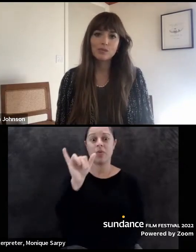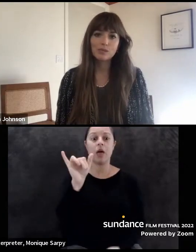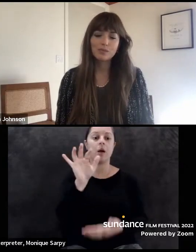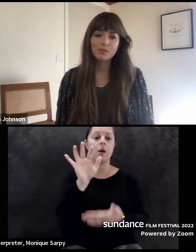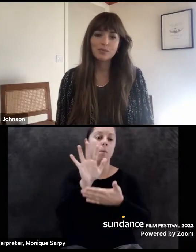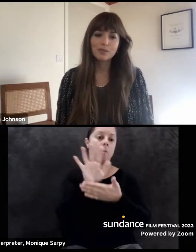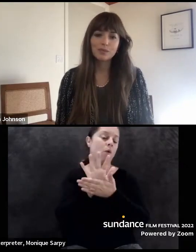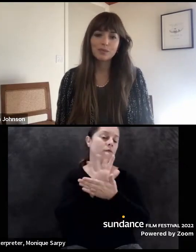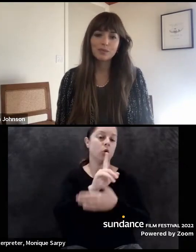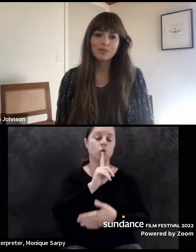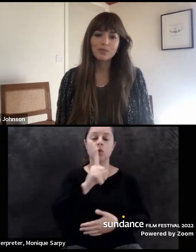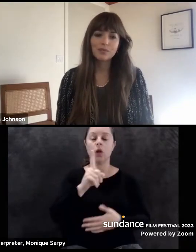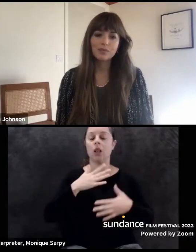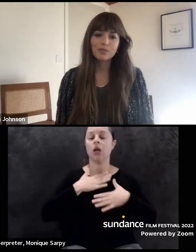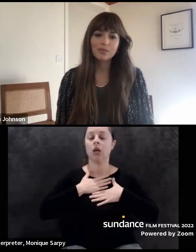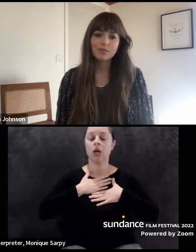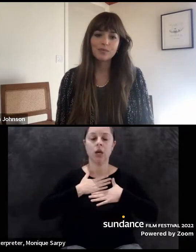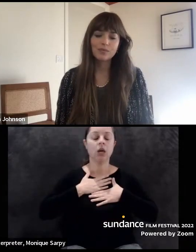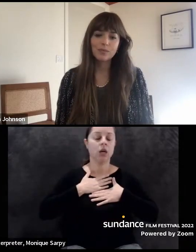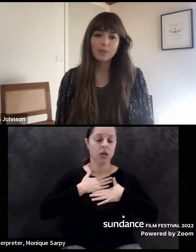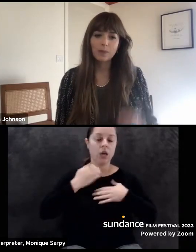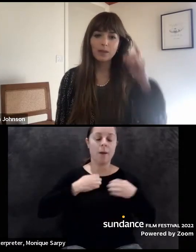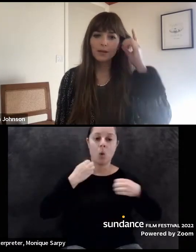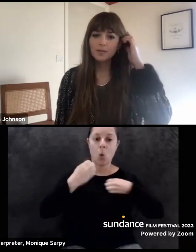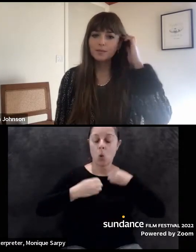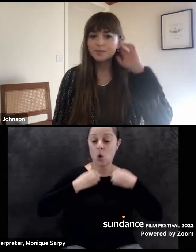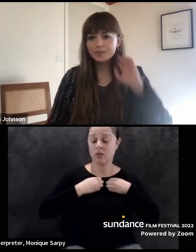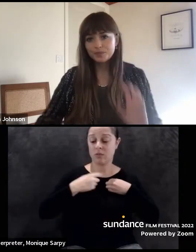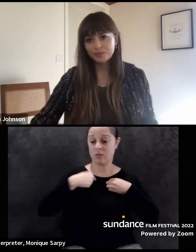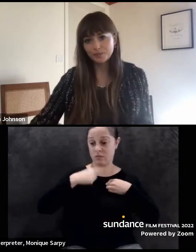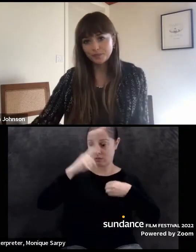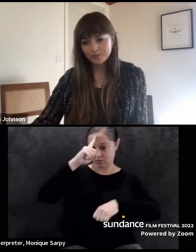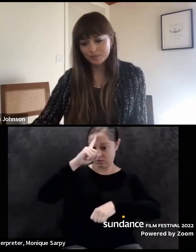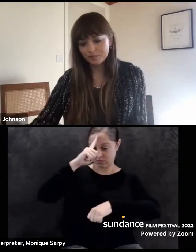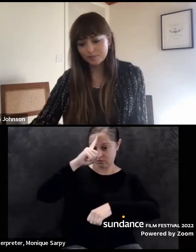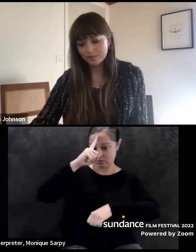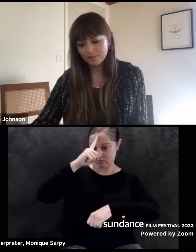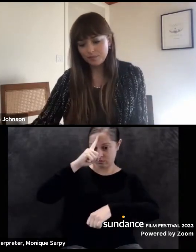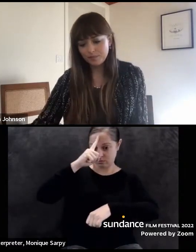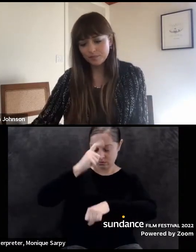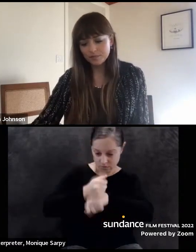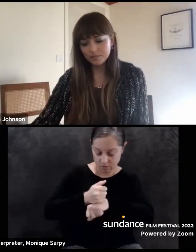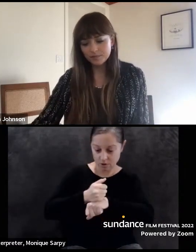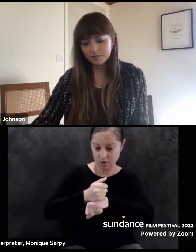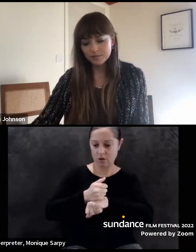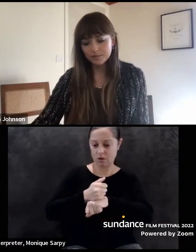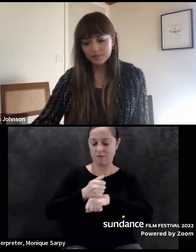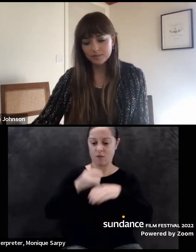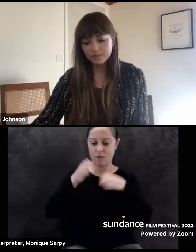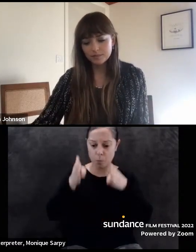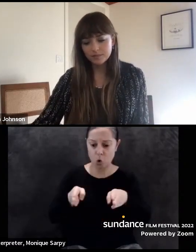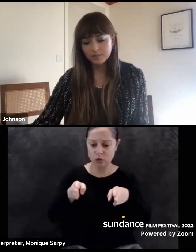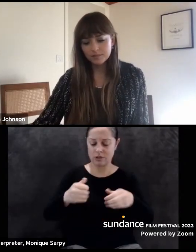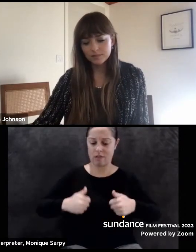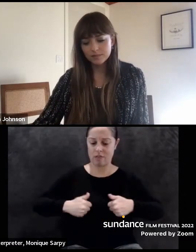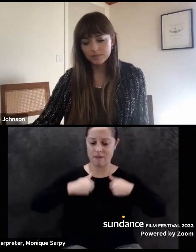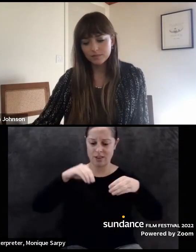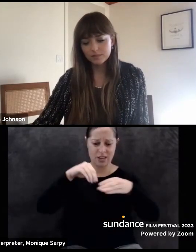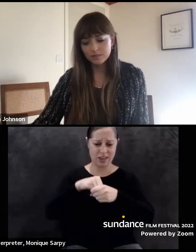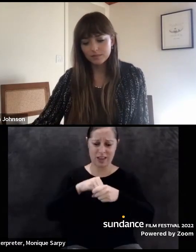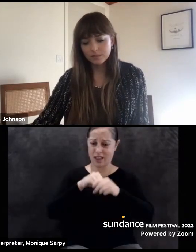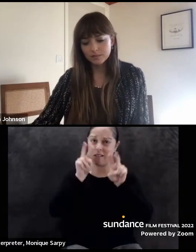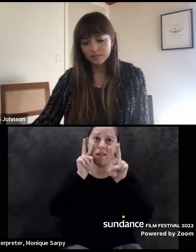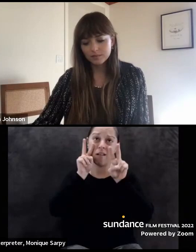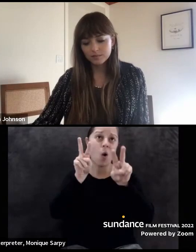to put myself in the mental framework of someone that is just living in such a hopeless reality. It's a total opposite of what I did